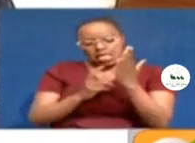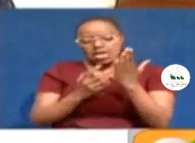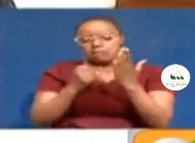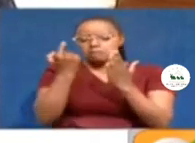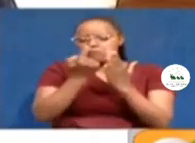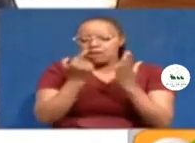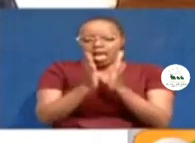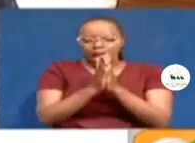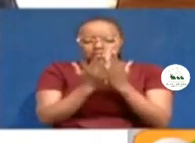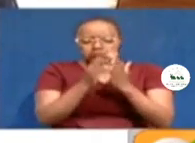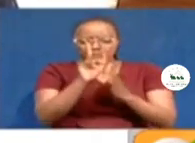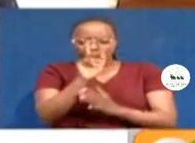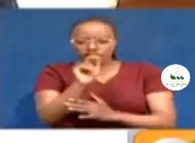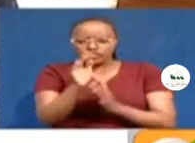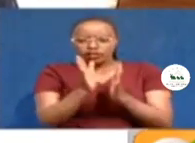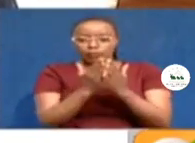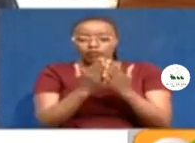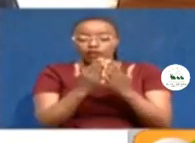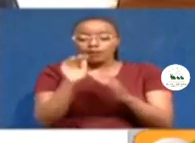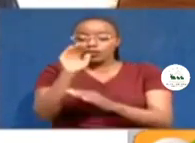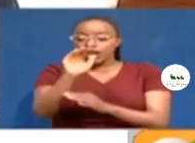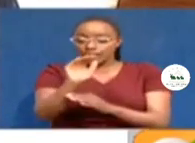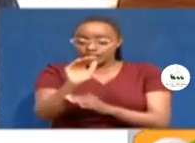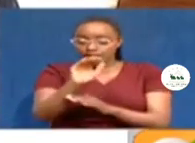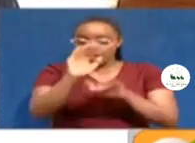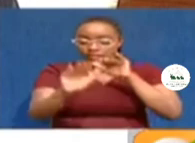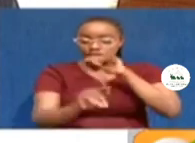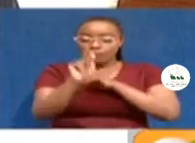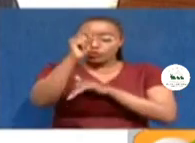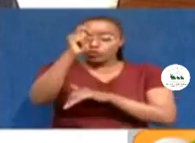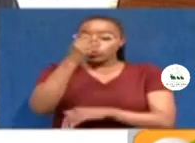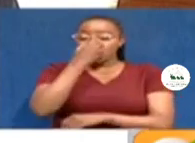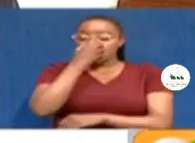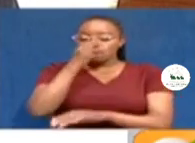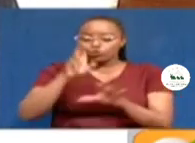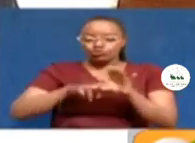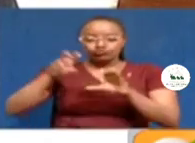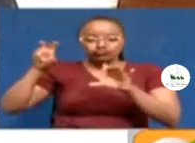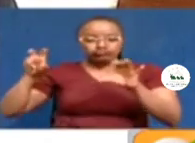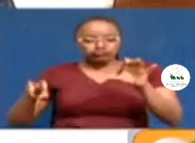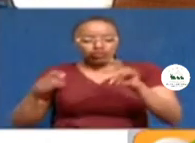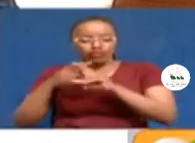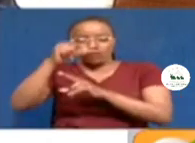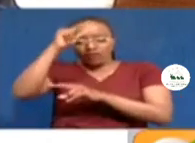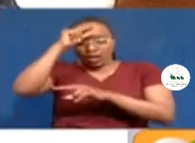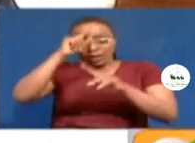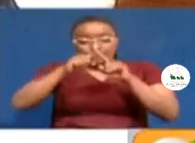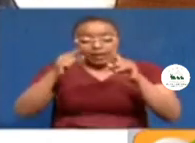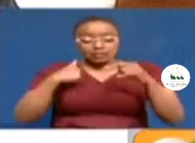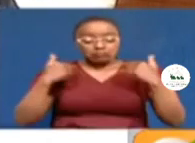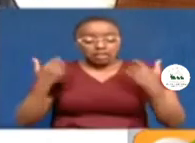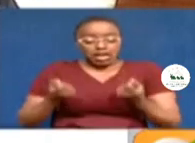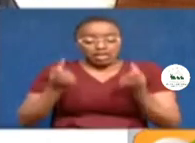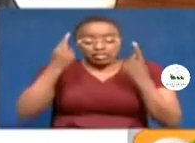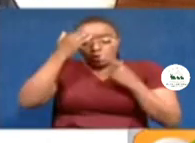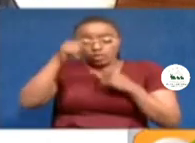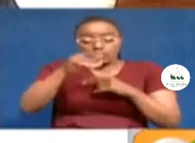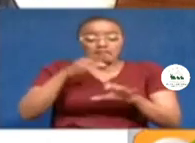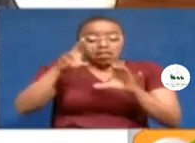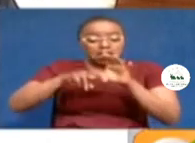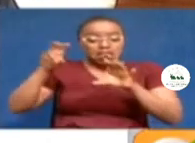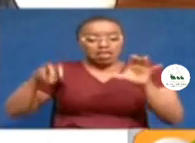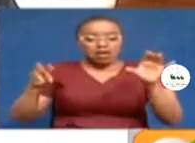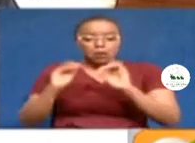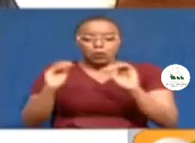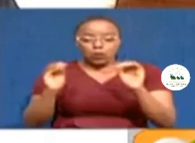standpoint, would have asked Deputy President William Ruto to resign. But yet I understand why he does not